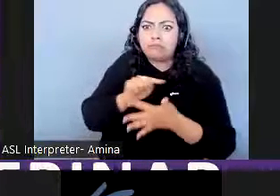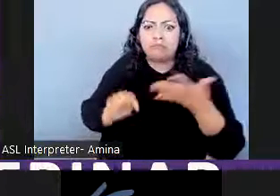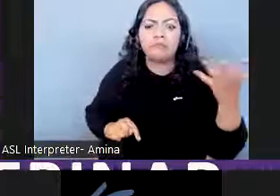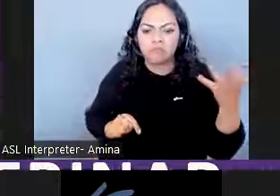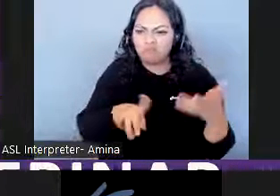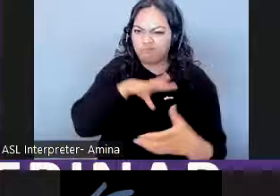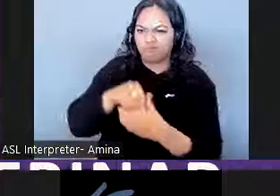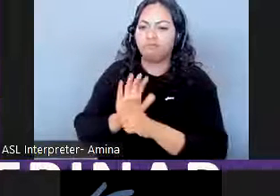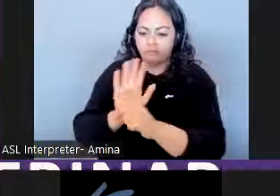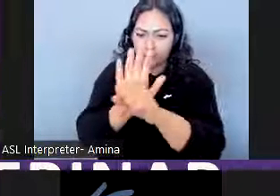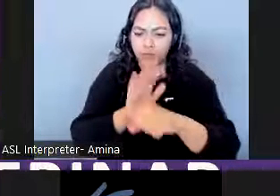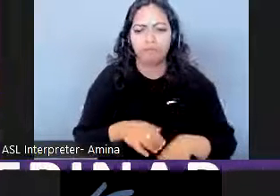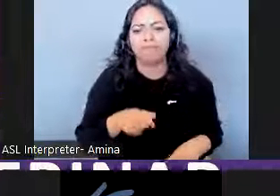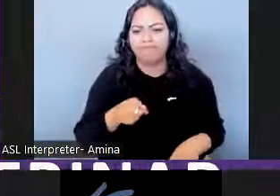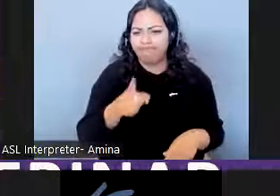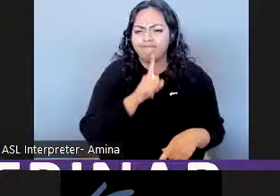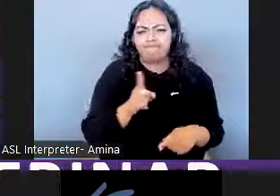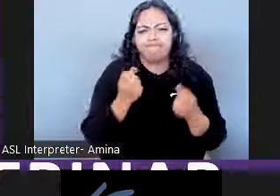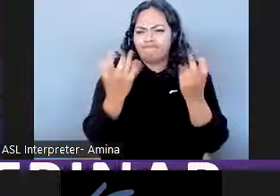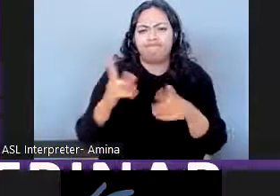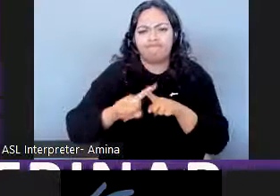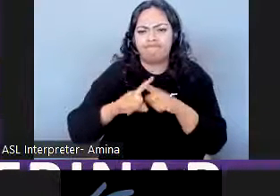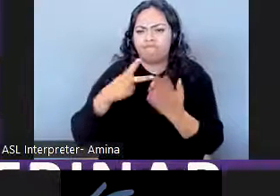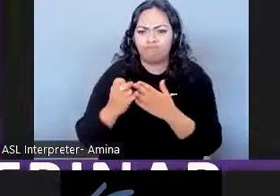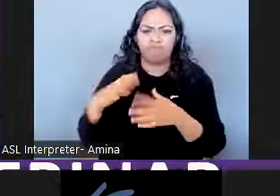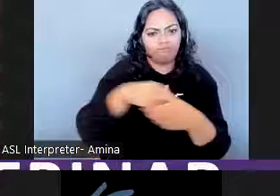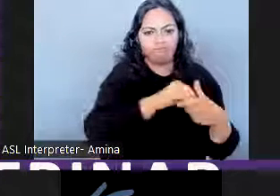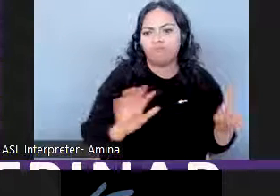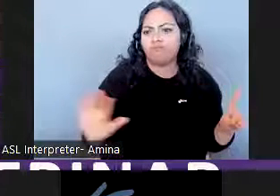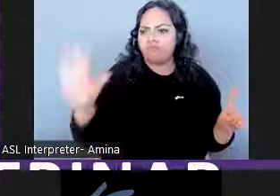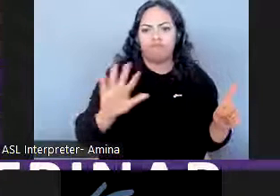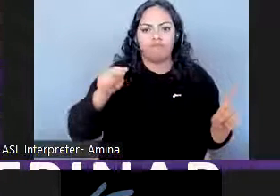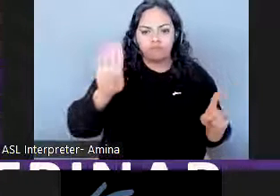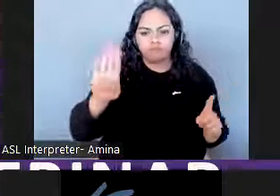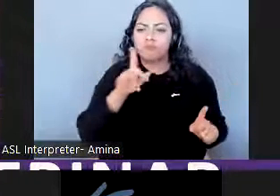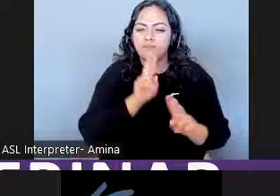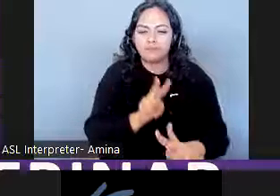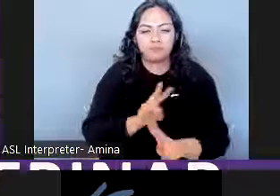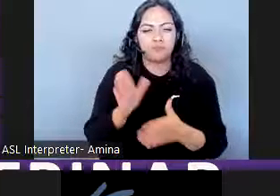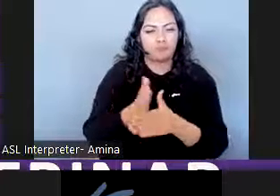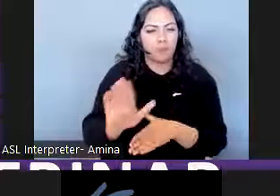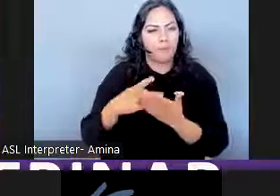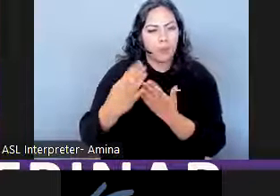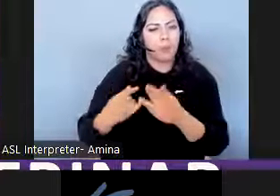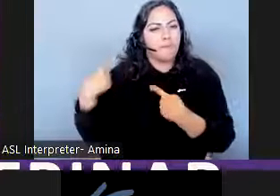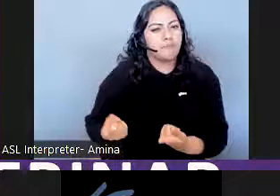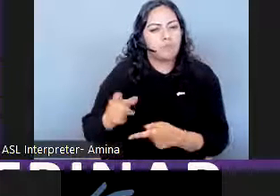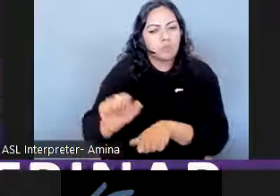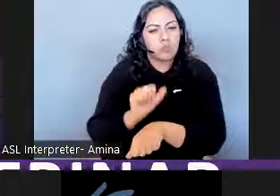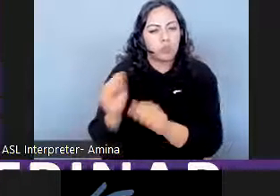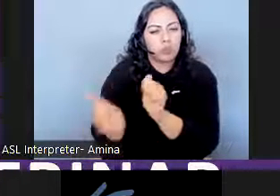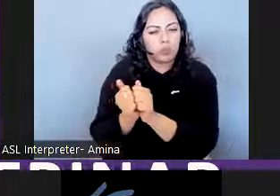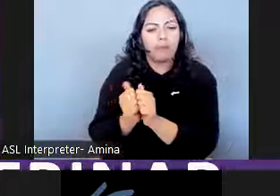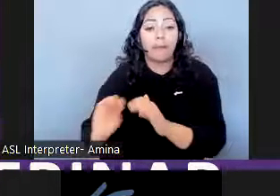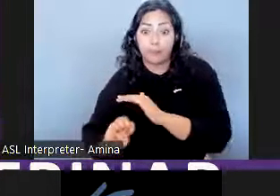projects across the province, so we look forward to her sharing her programs that she's been working with